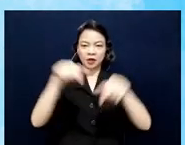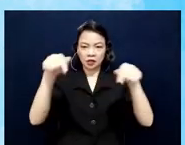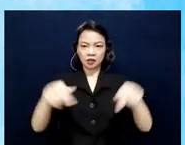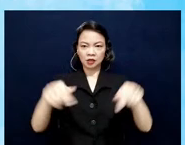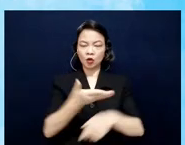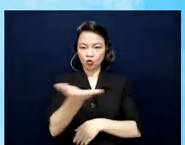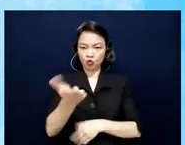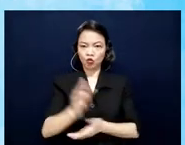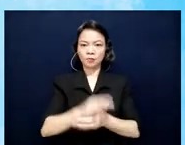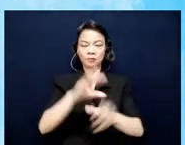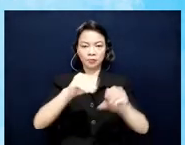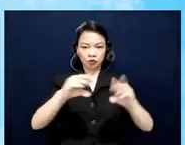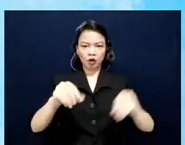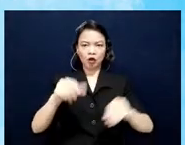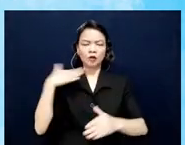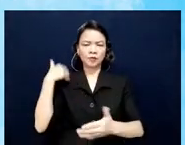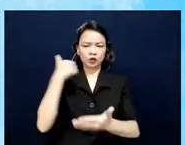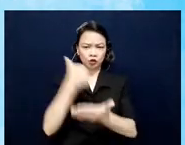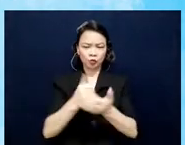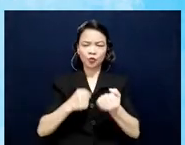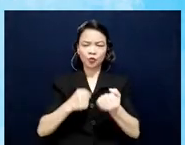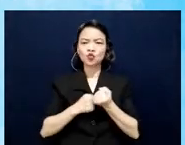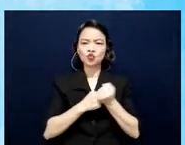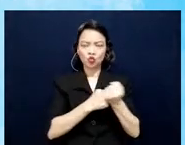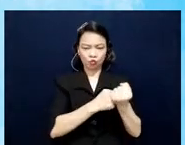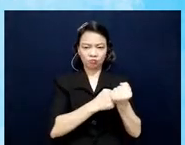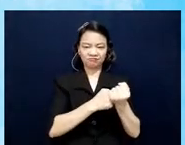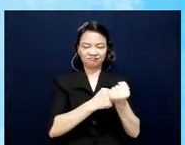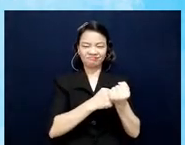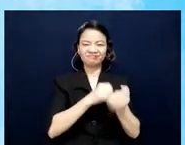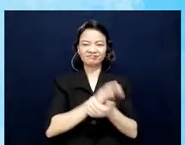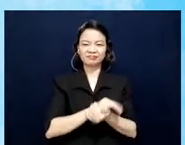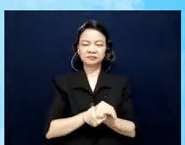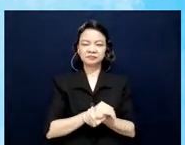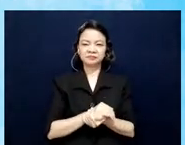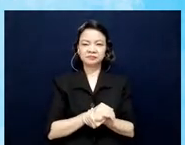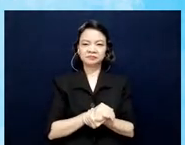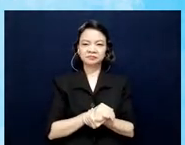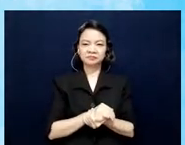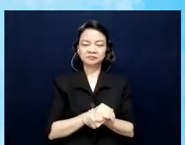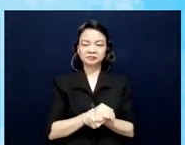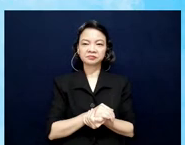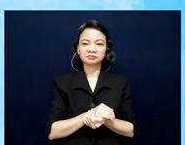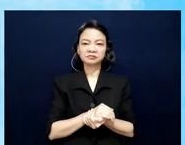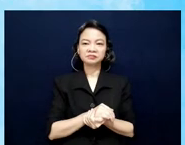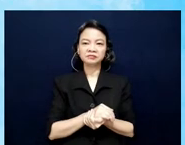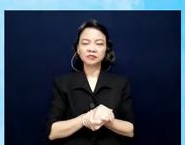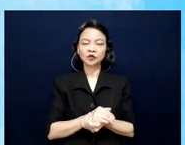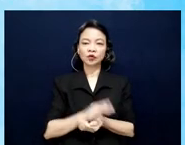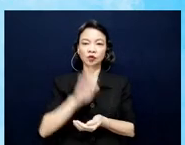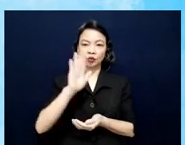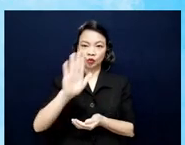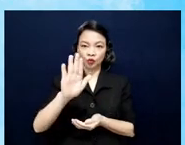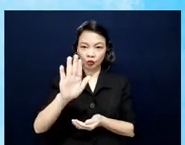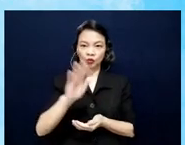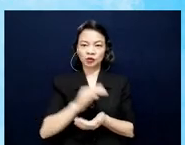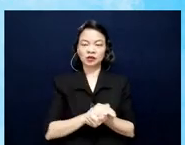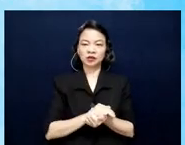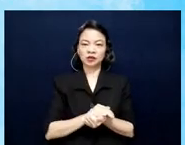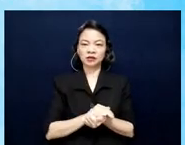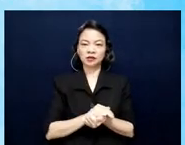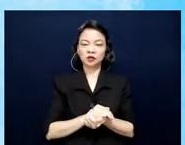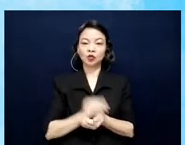supporting your friends to make healthier choices. This is because you and your future